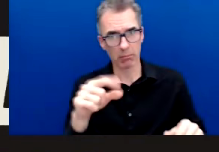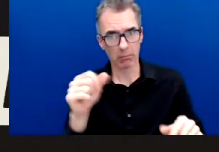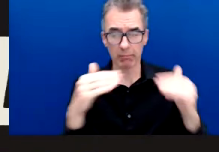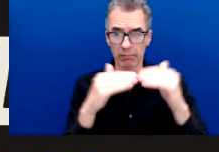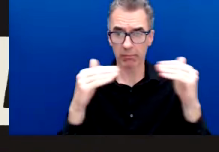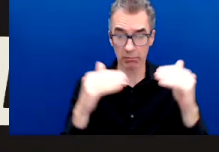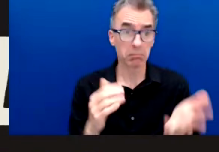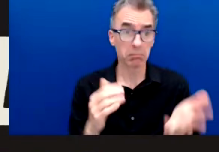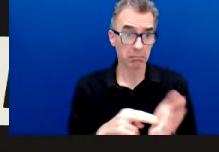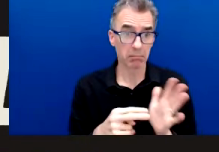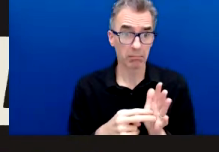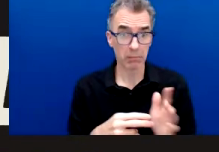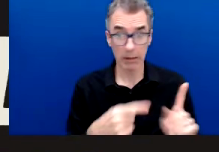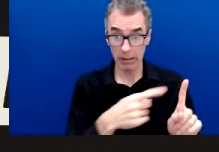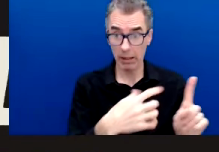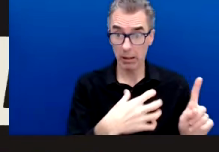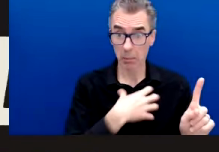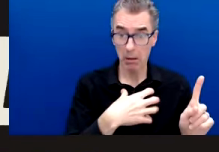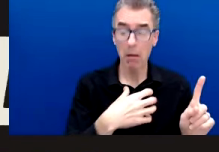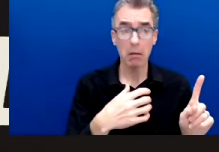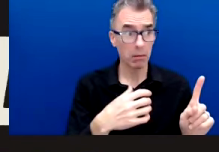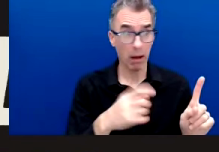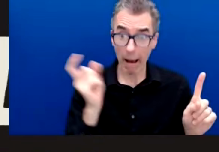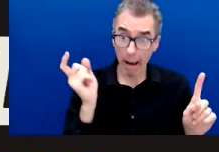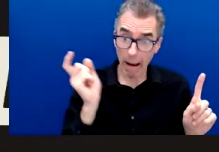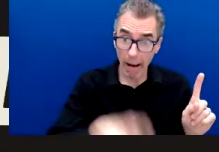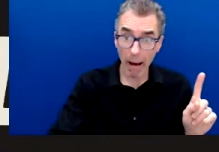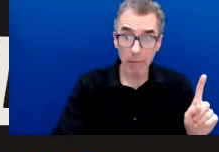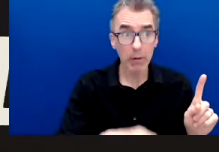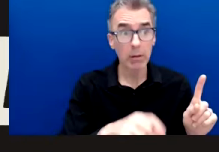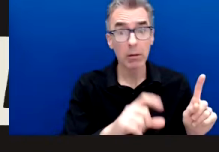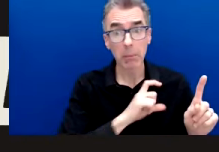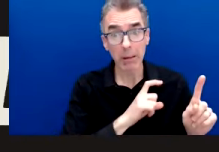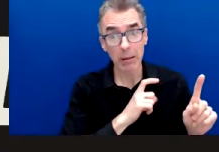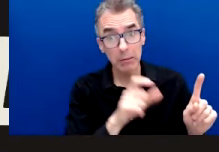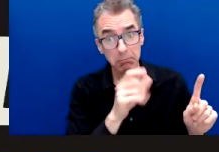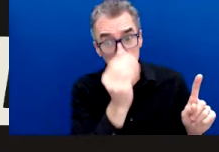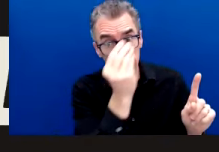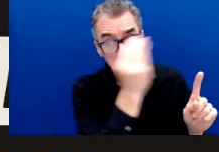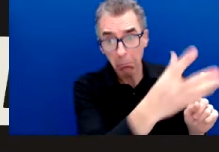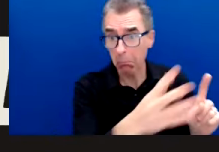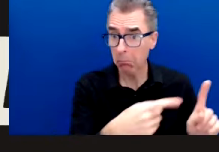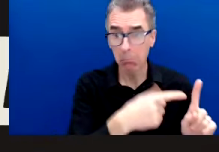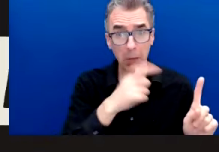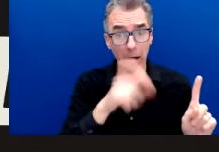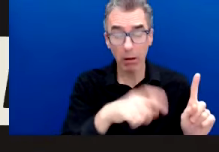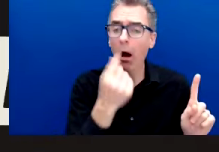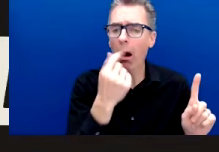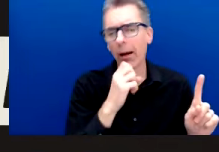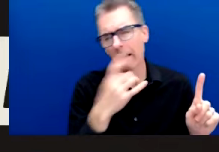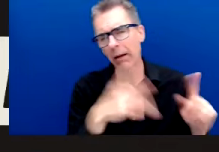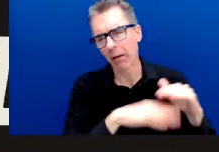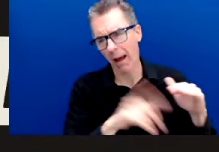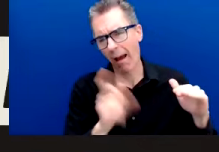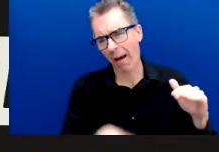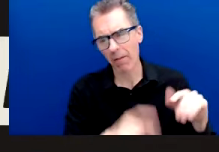right not to report to law enforcement unless they are under the age of 18. There is no confidential